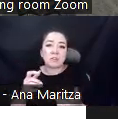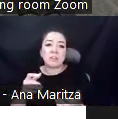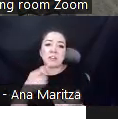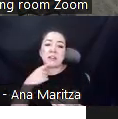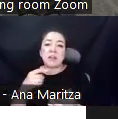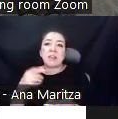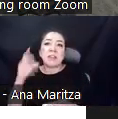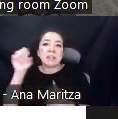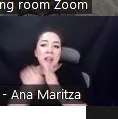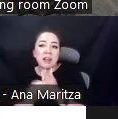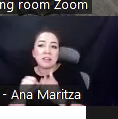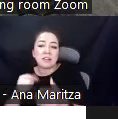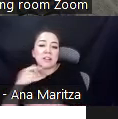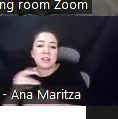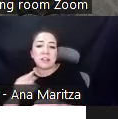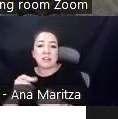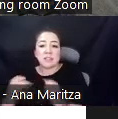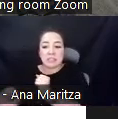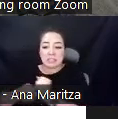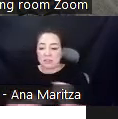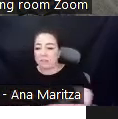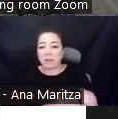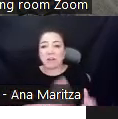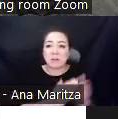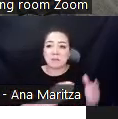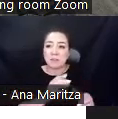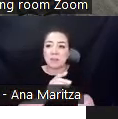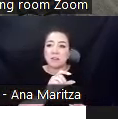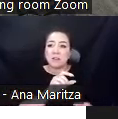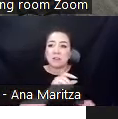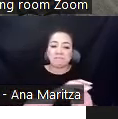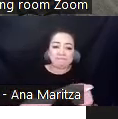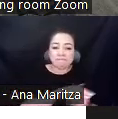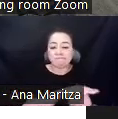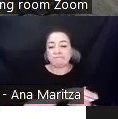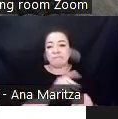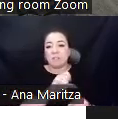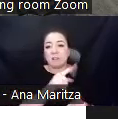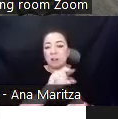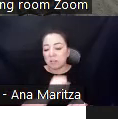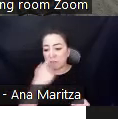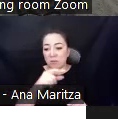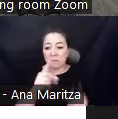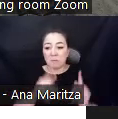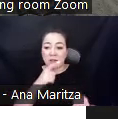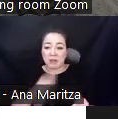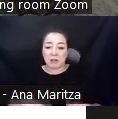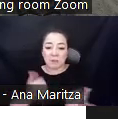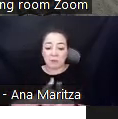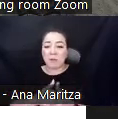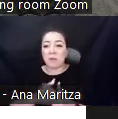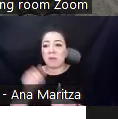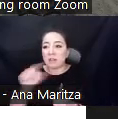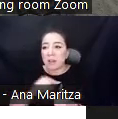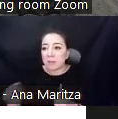setting aside a subset of the slots for people who are living with Alzheimer's or a form of dementia, because that's not the